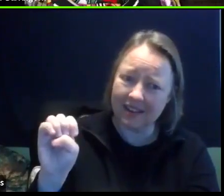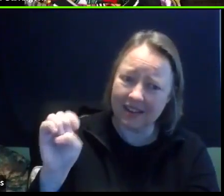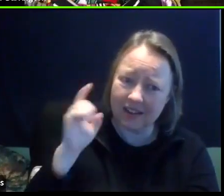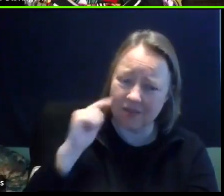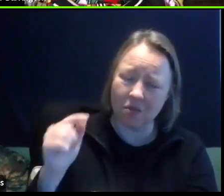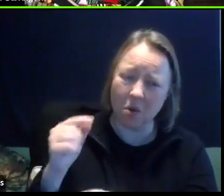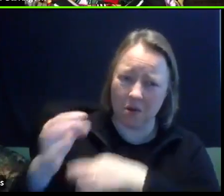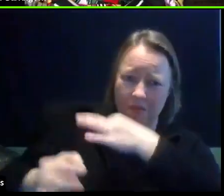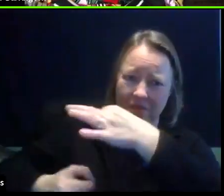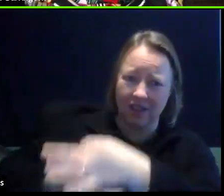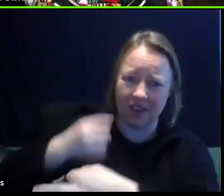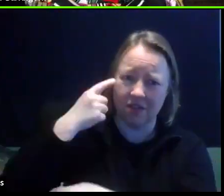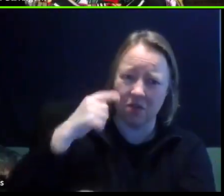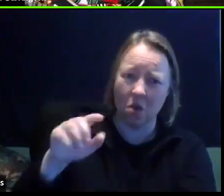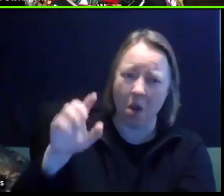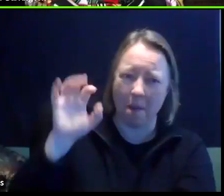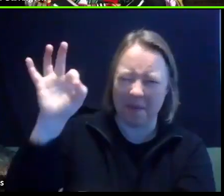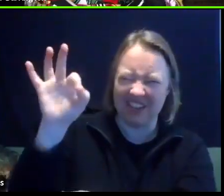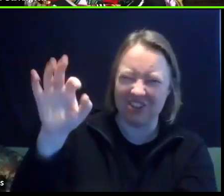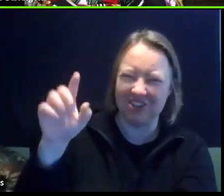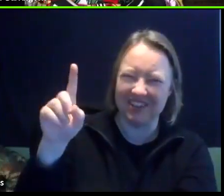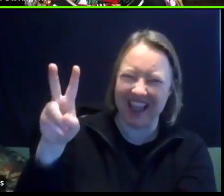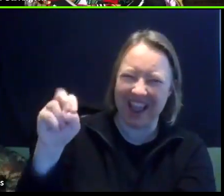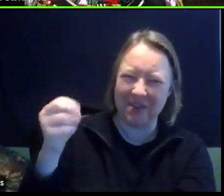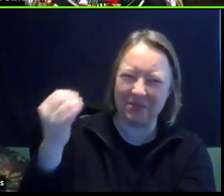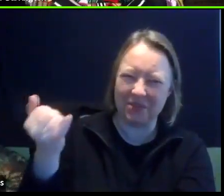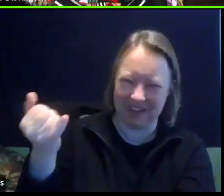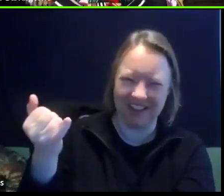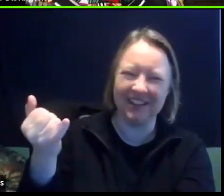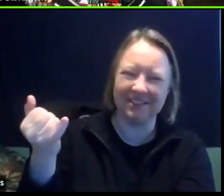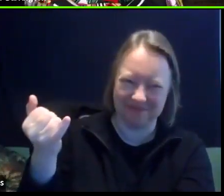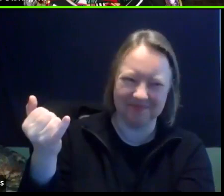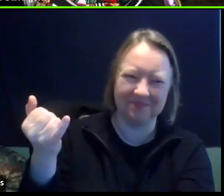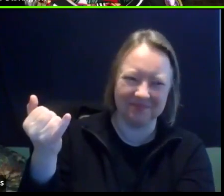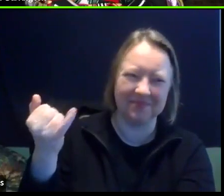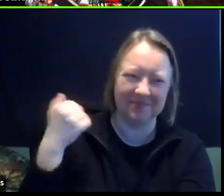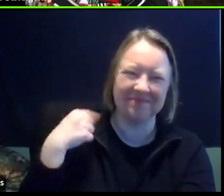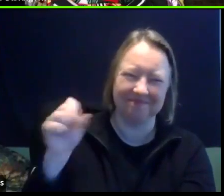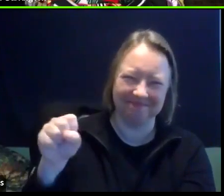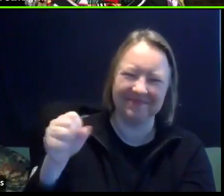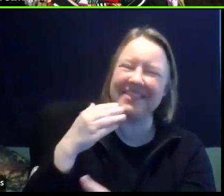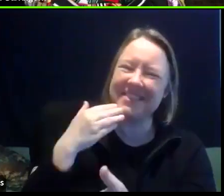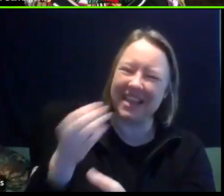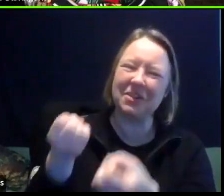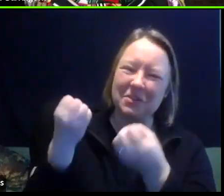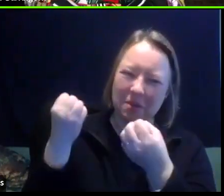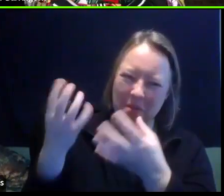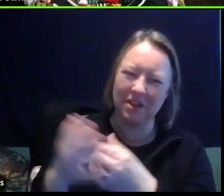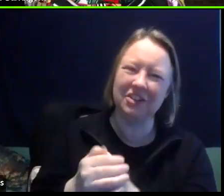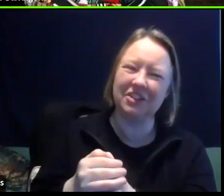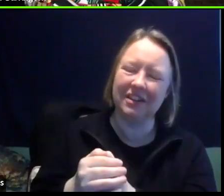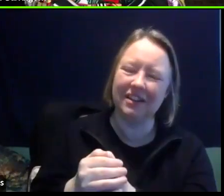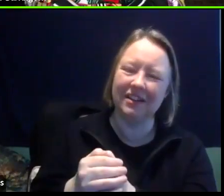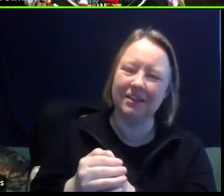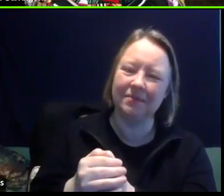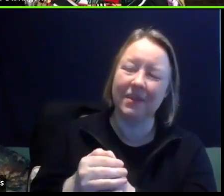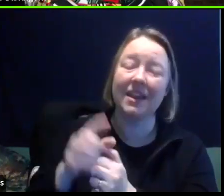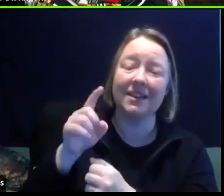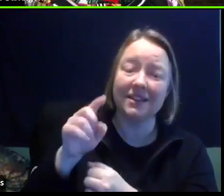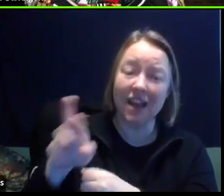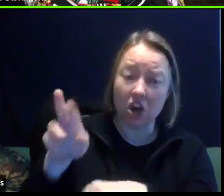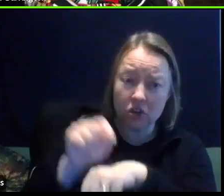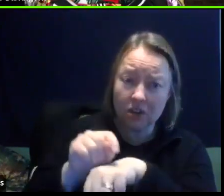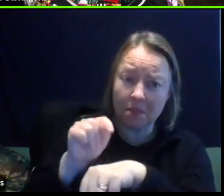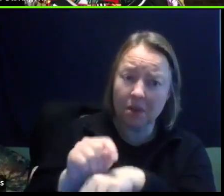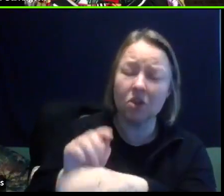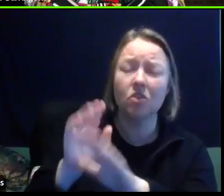in for Pastor Dave today. Yes. Of course. Yes, yes, yes. Thank you so much. And Dr. Temple, that was a